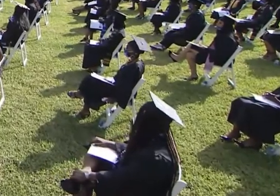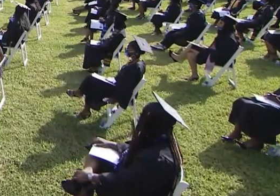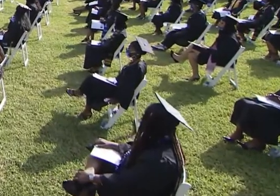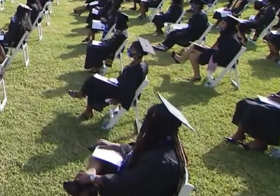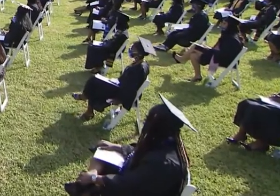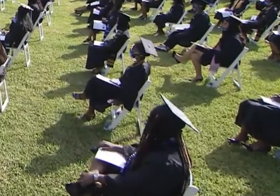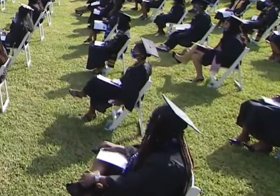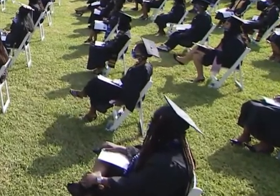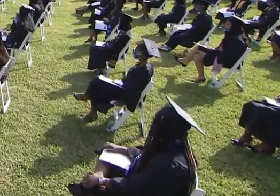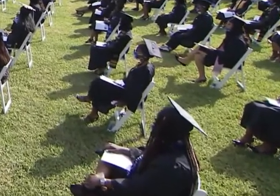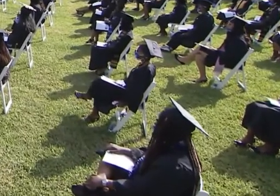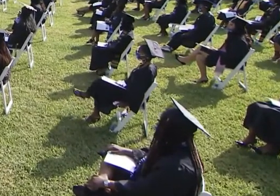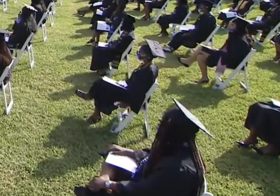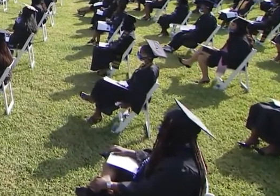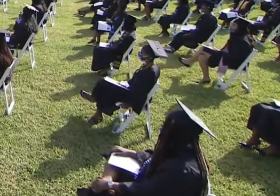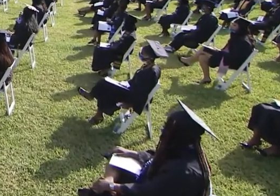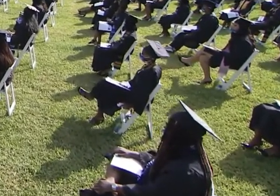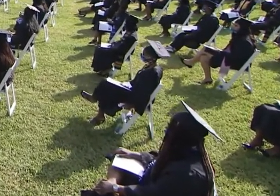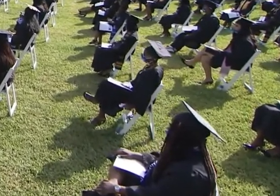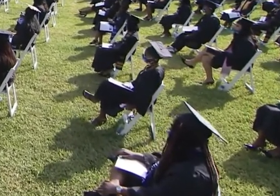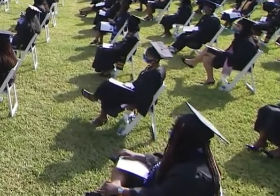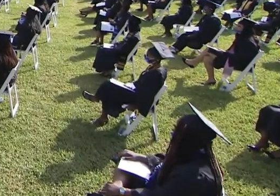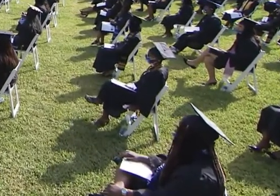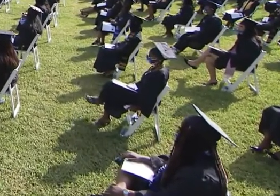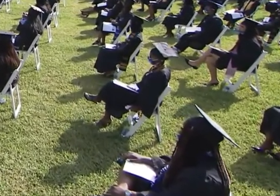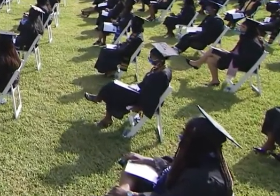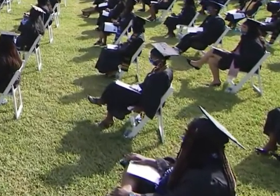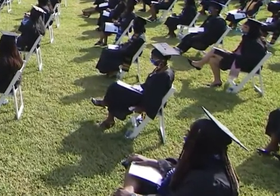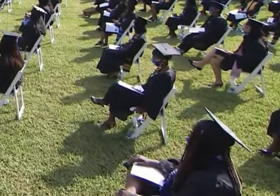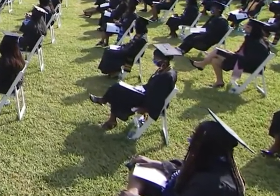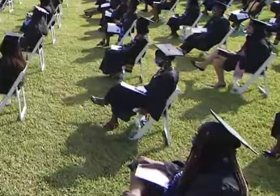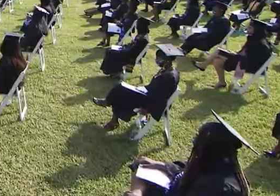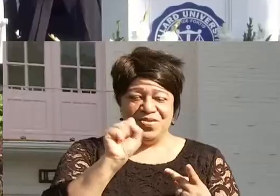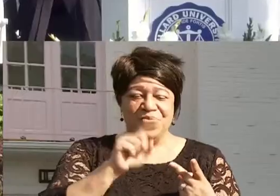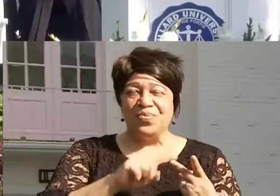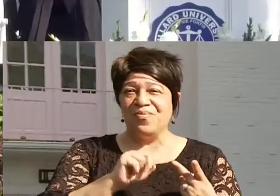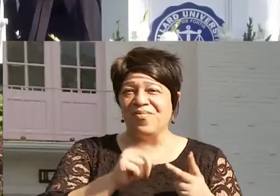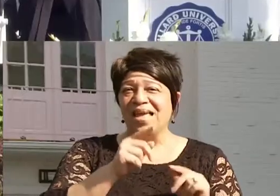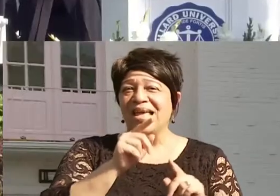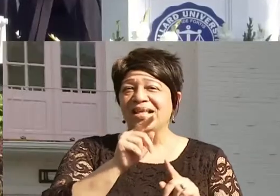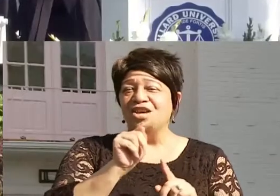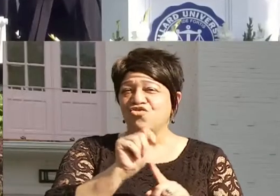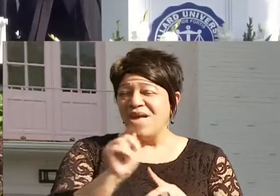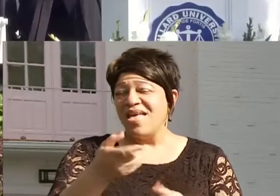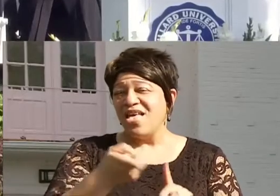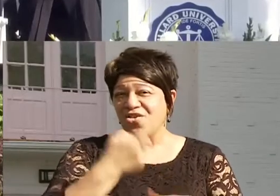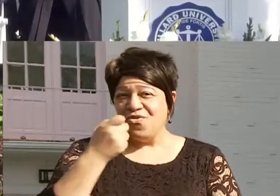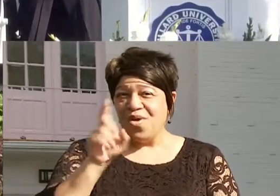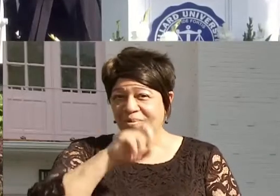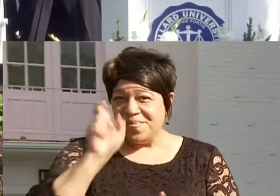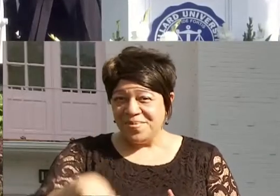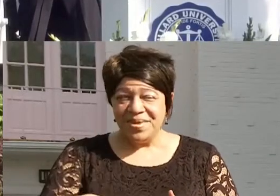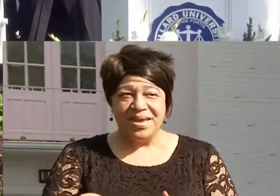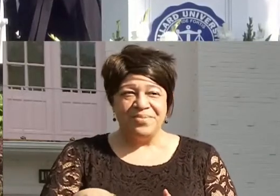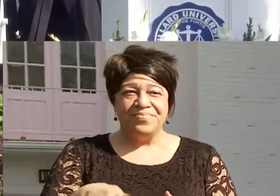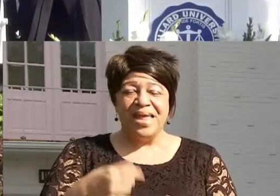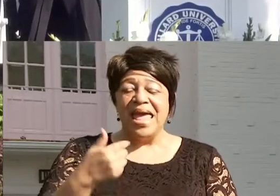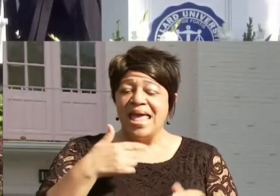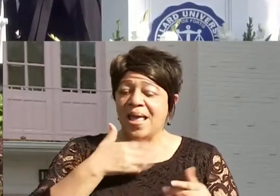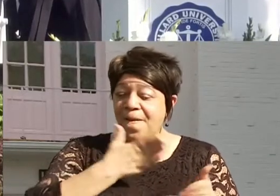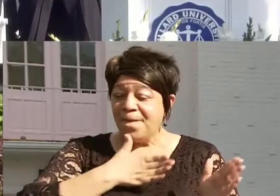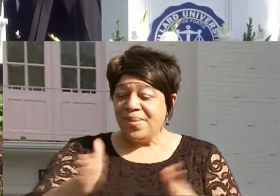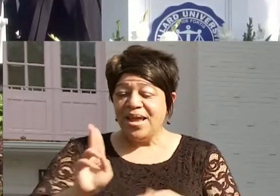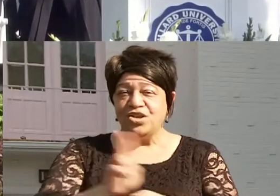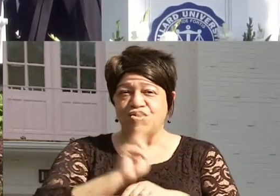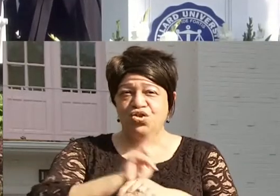Traylon T. Rogers is a native of Arlington, Texas. Traylon intends to use his degree